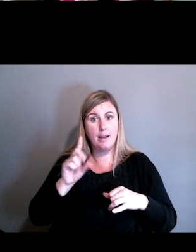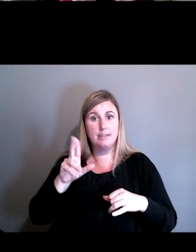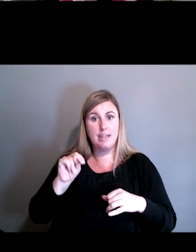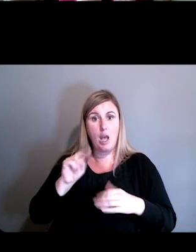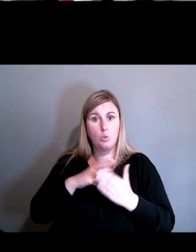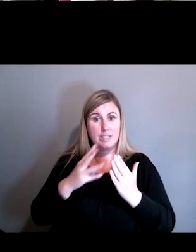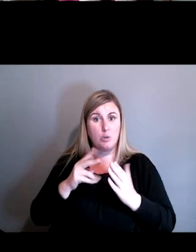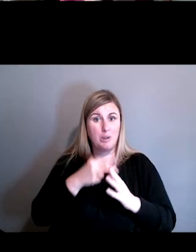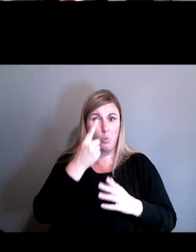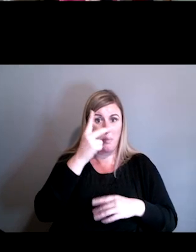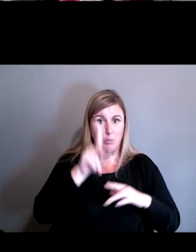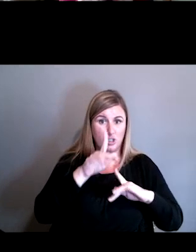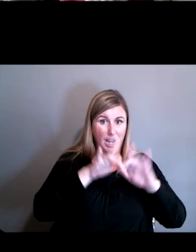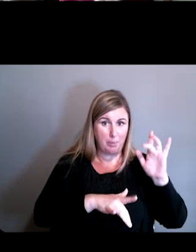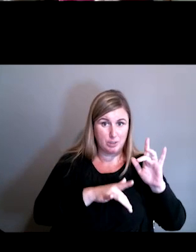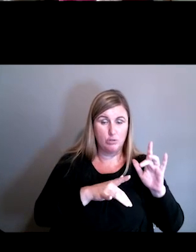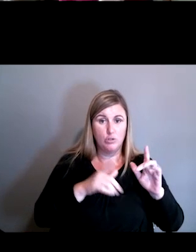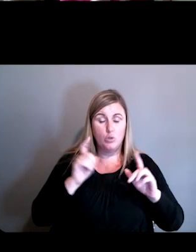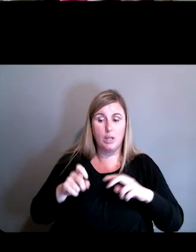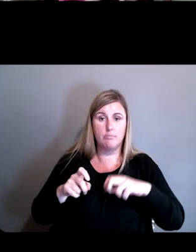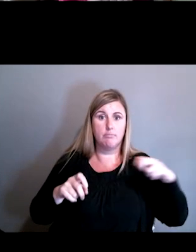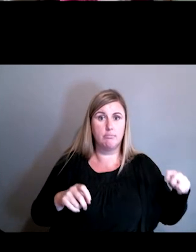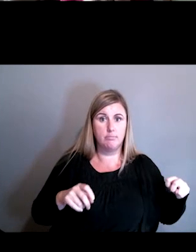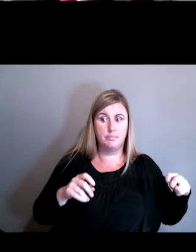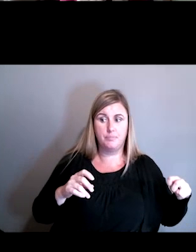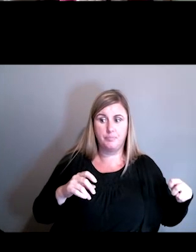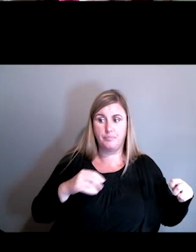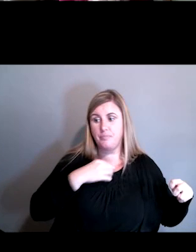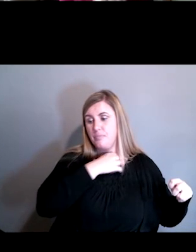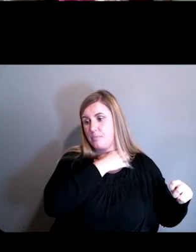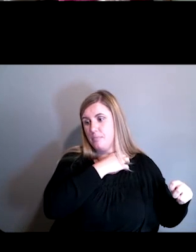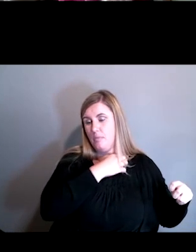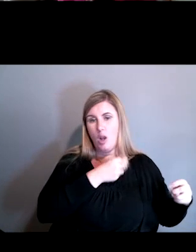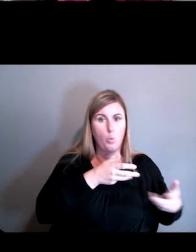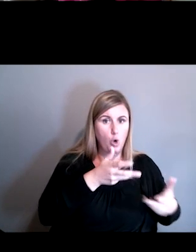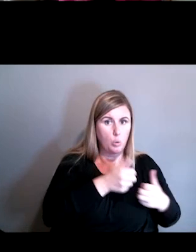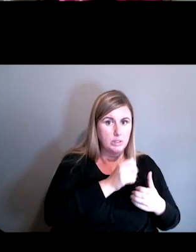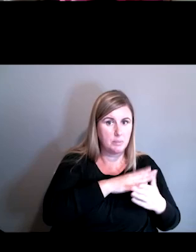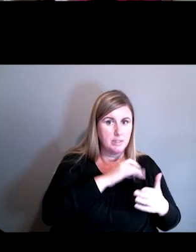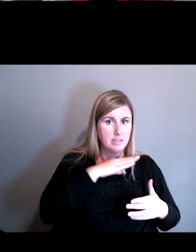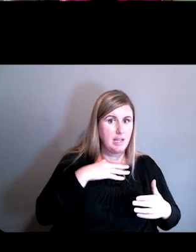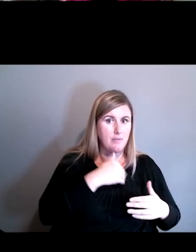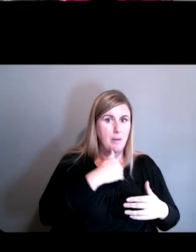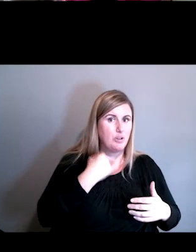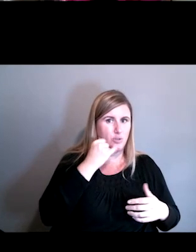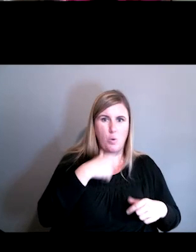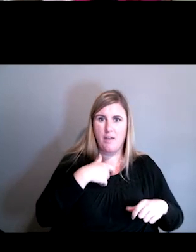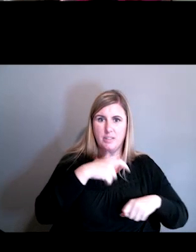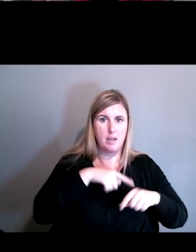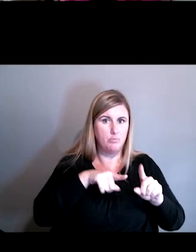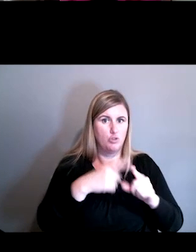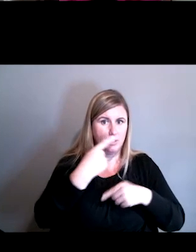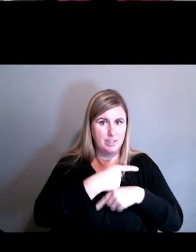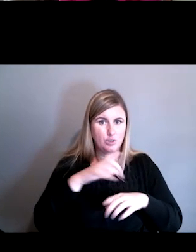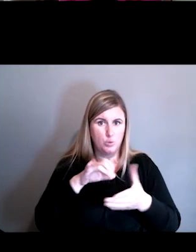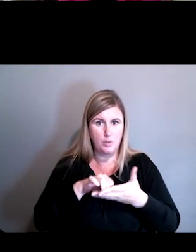schedule and work with some staff members if you don't have time throughout the day to do staff training. The other piece is